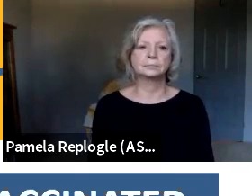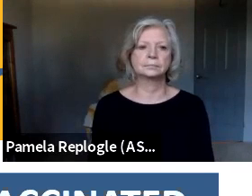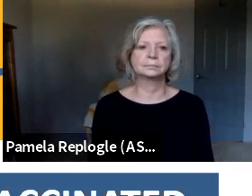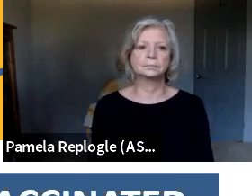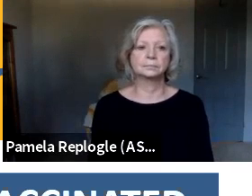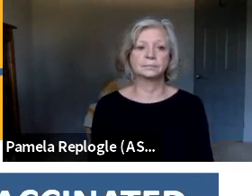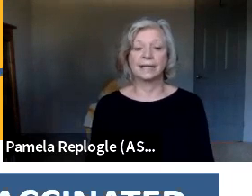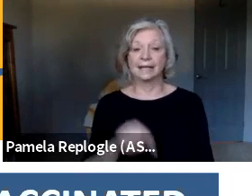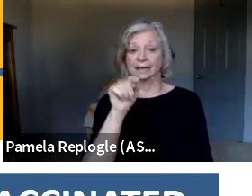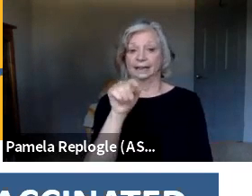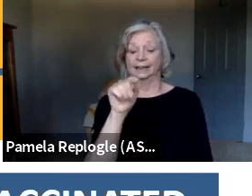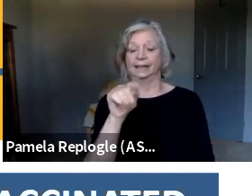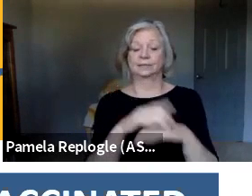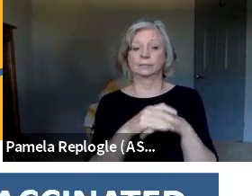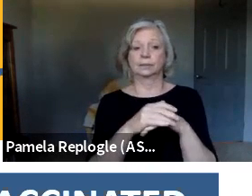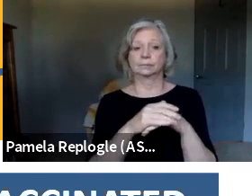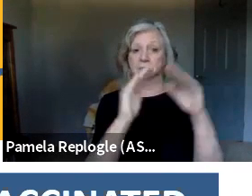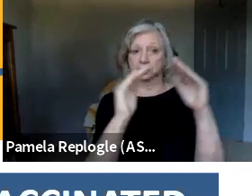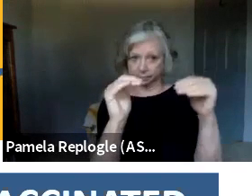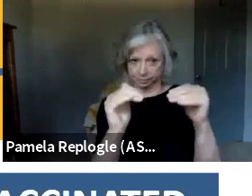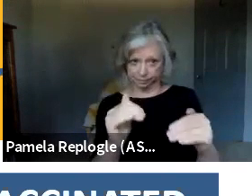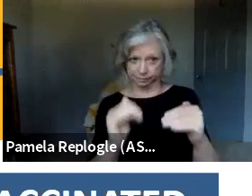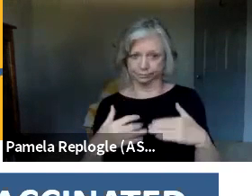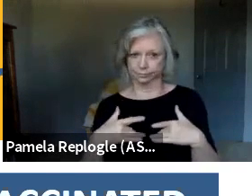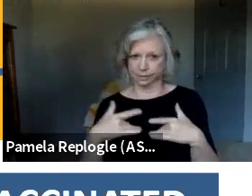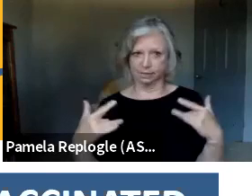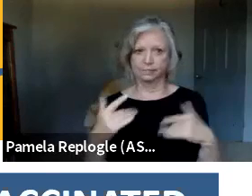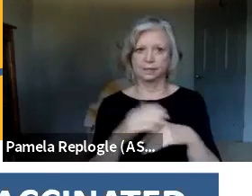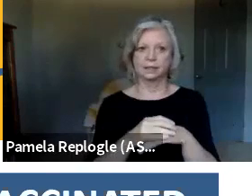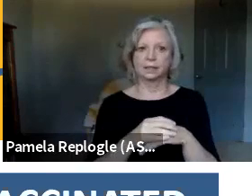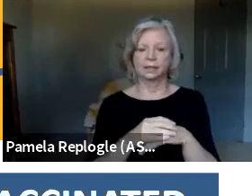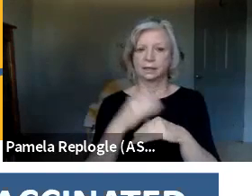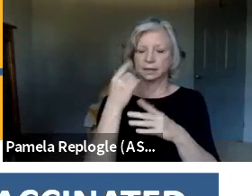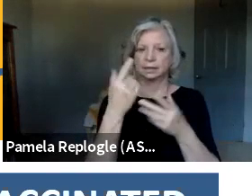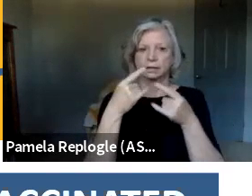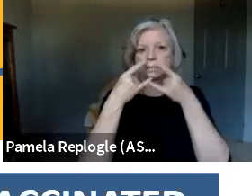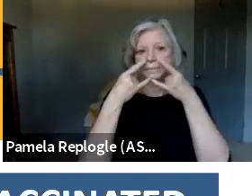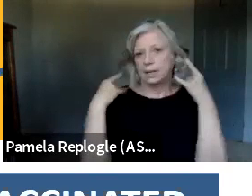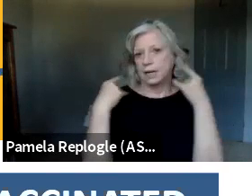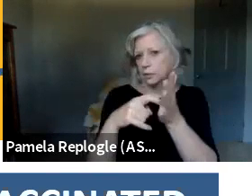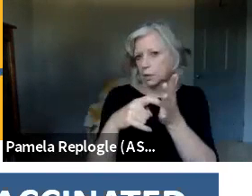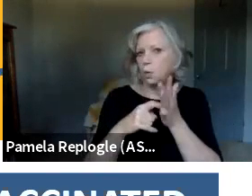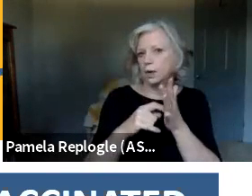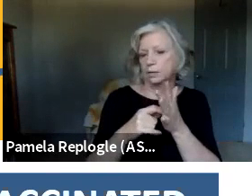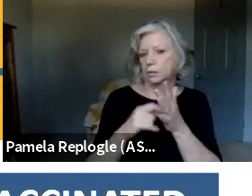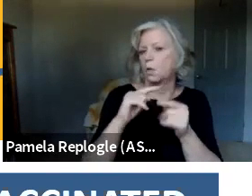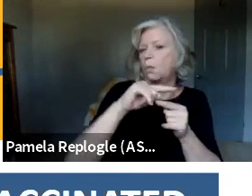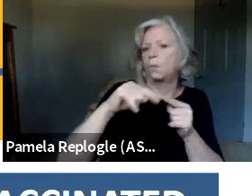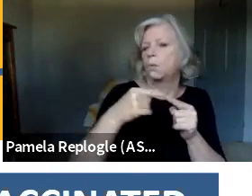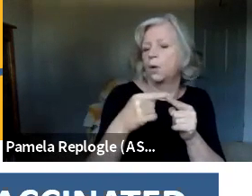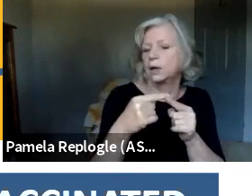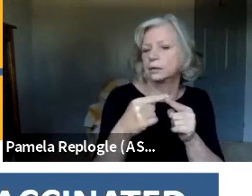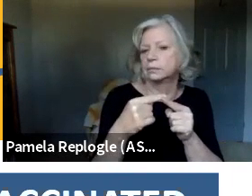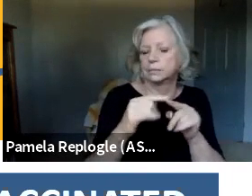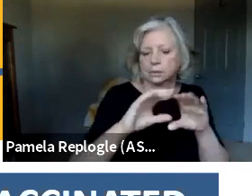So this slide shows when a face covering is still required. And it's broken down